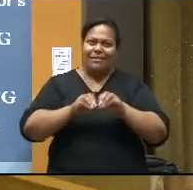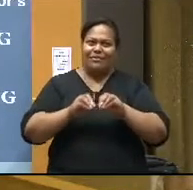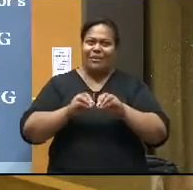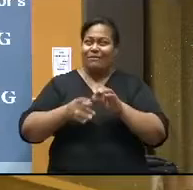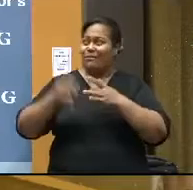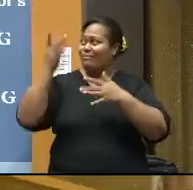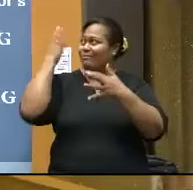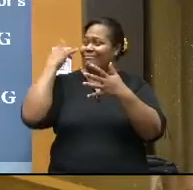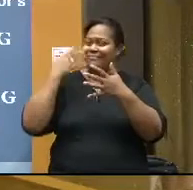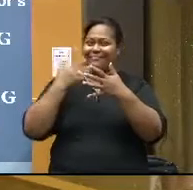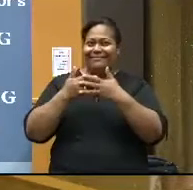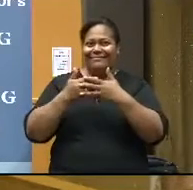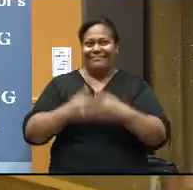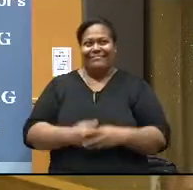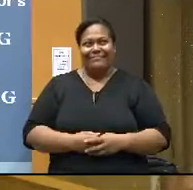time.